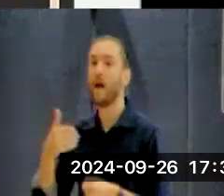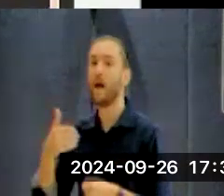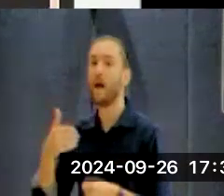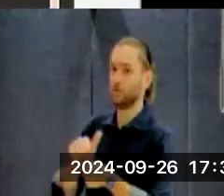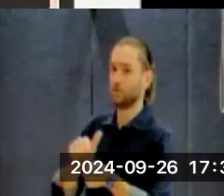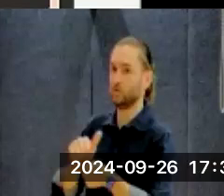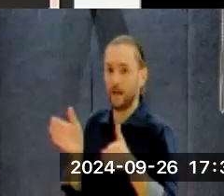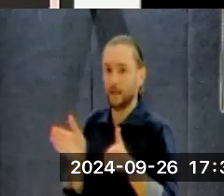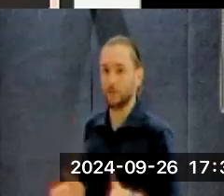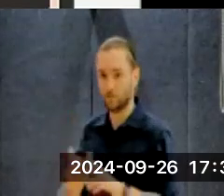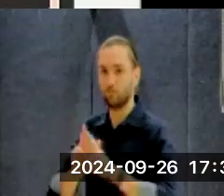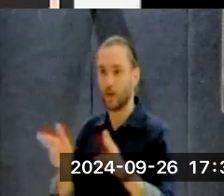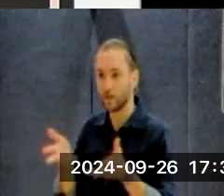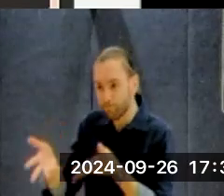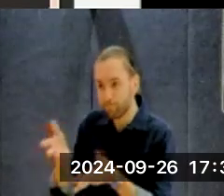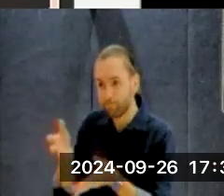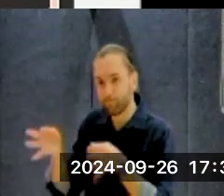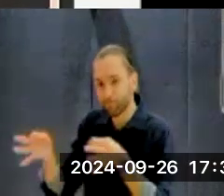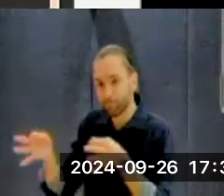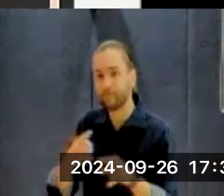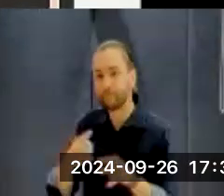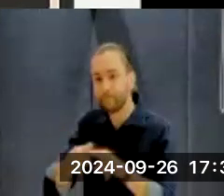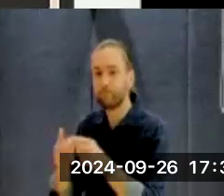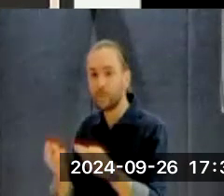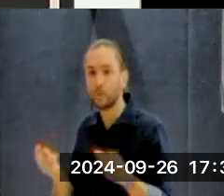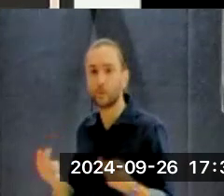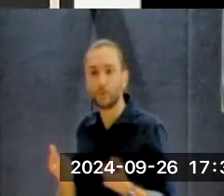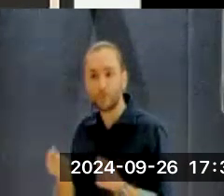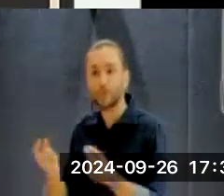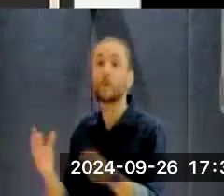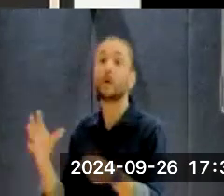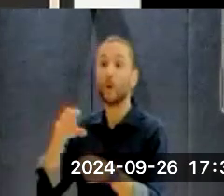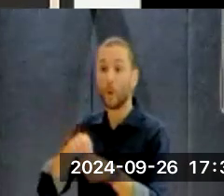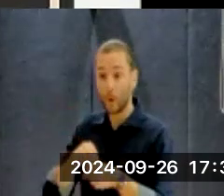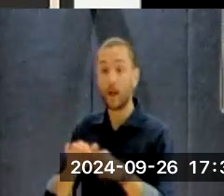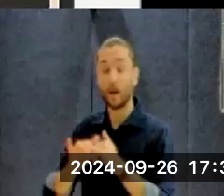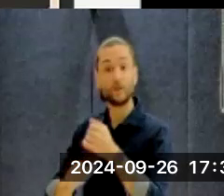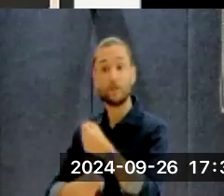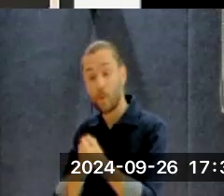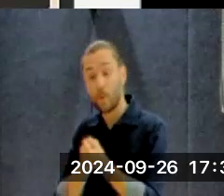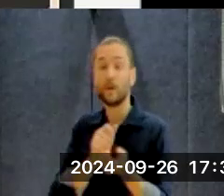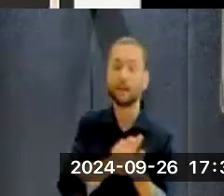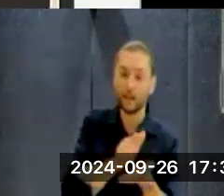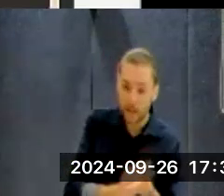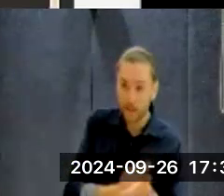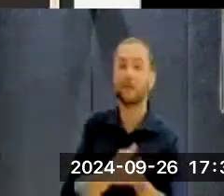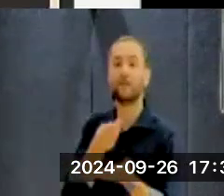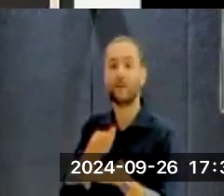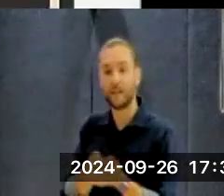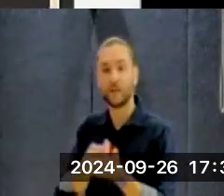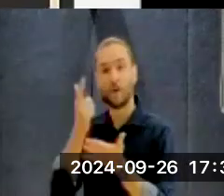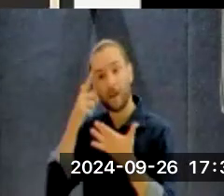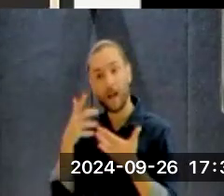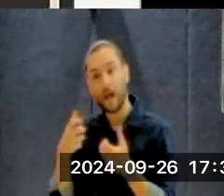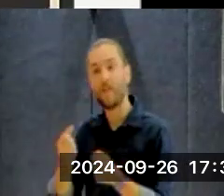steps and help connect you to resources, including legal, financial, mental health, and mediation services. Anyone